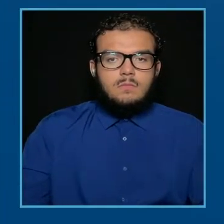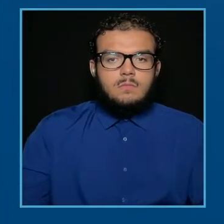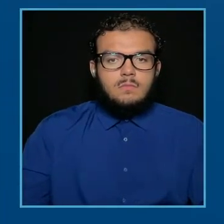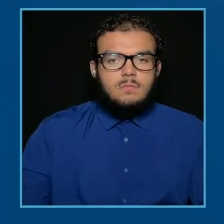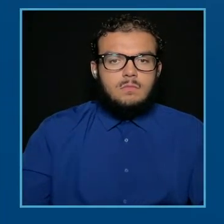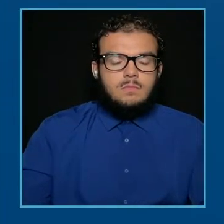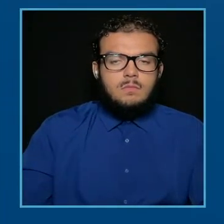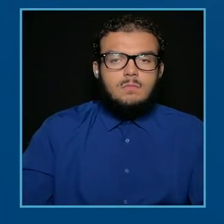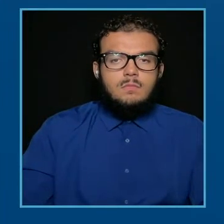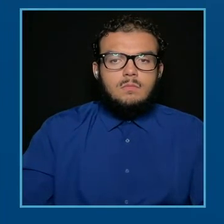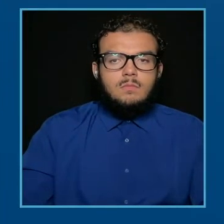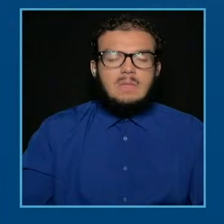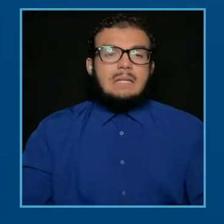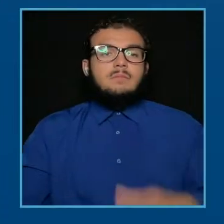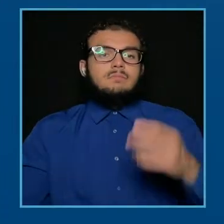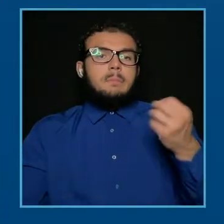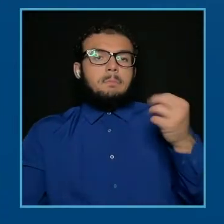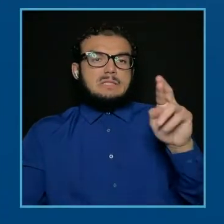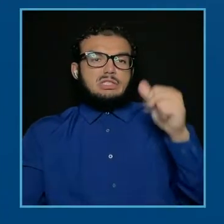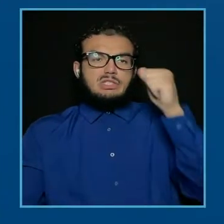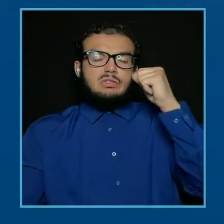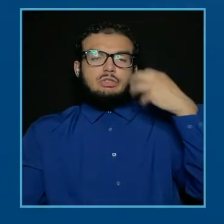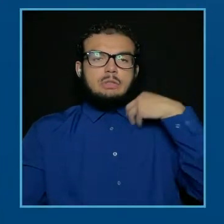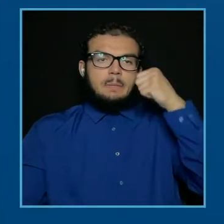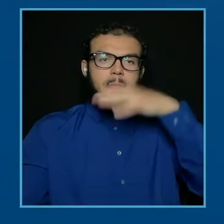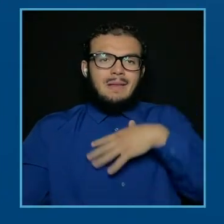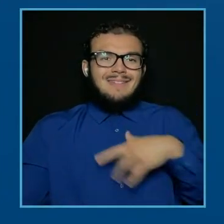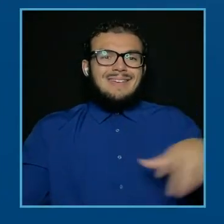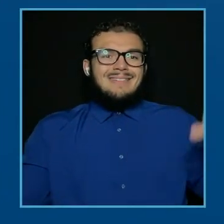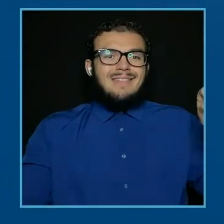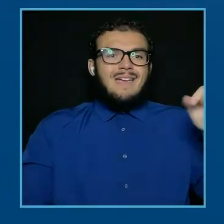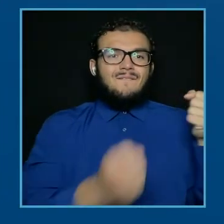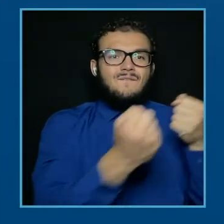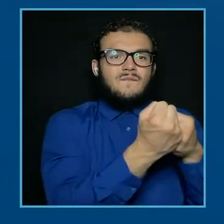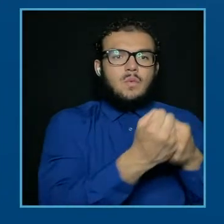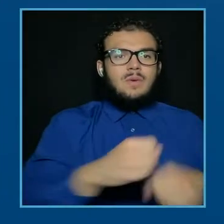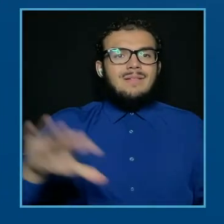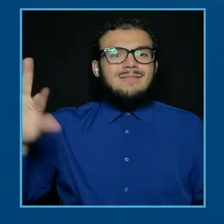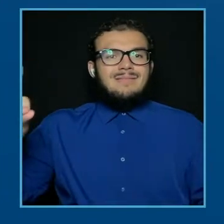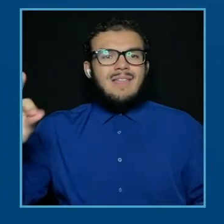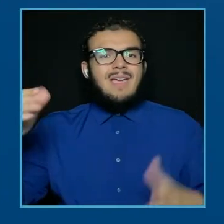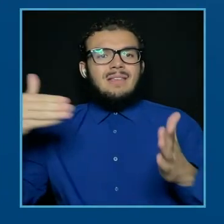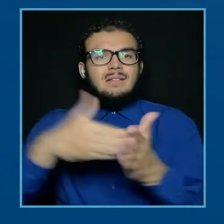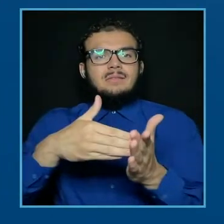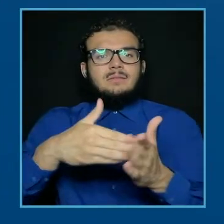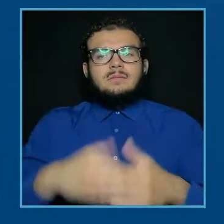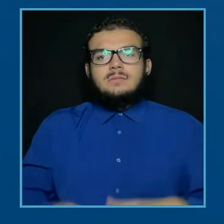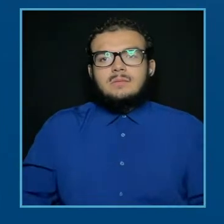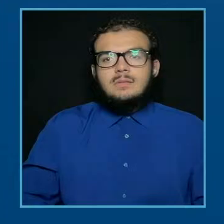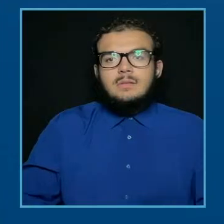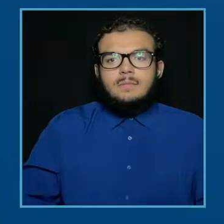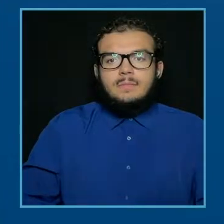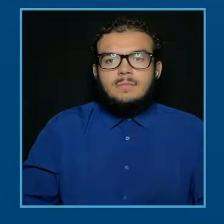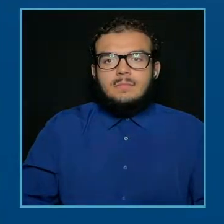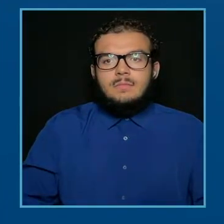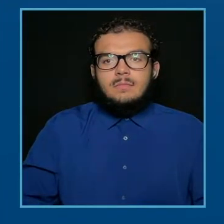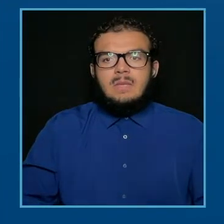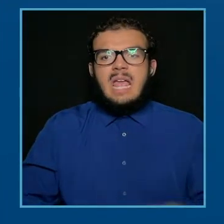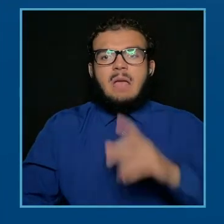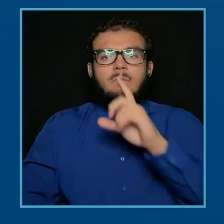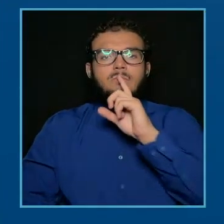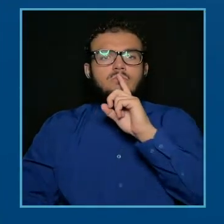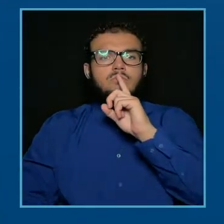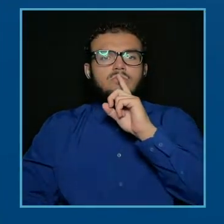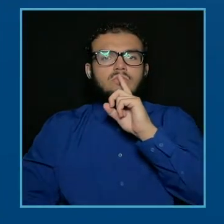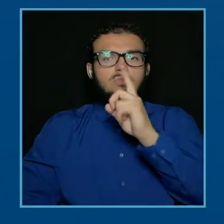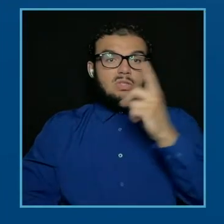Mr. Chairman, I have 9 for, 9 against. I I'm did sure too. someone else was tallying. I